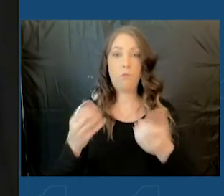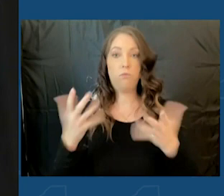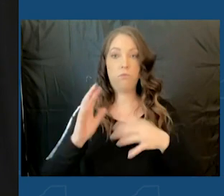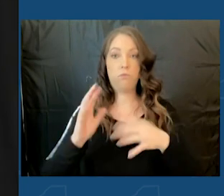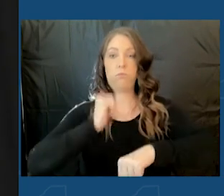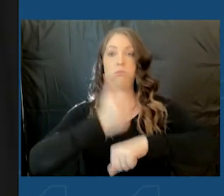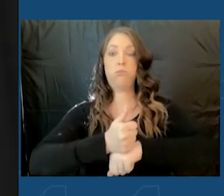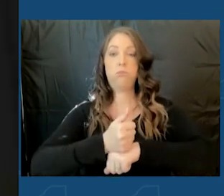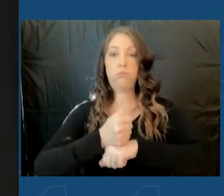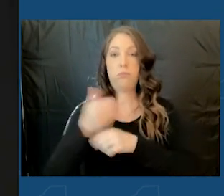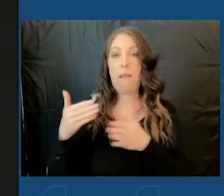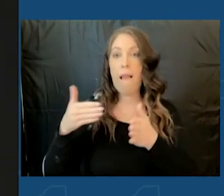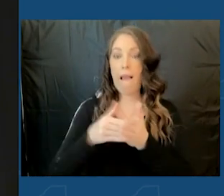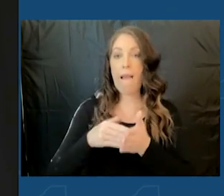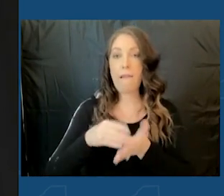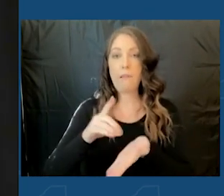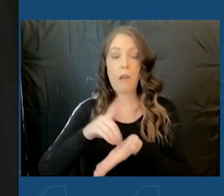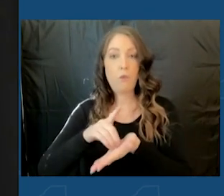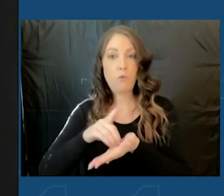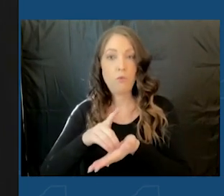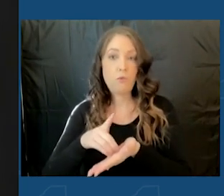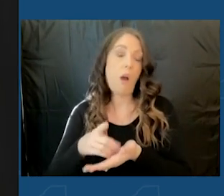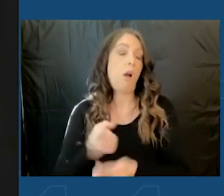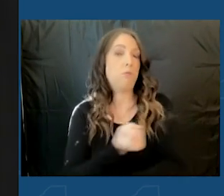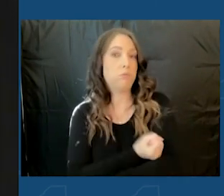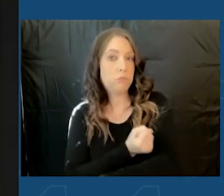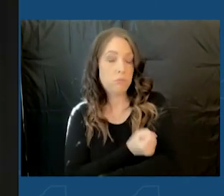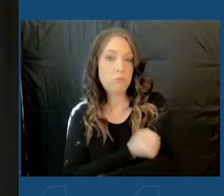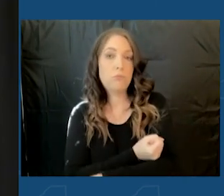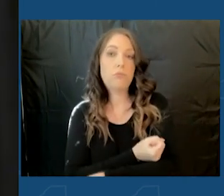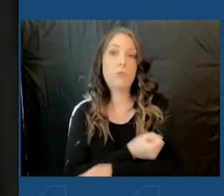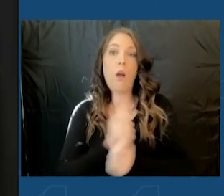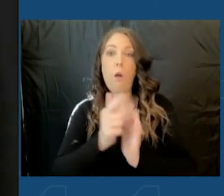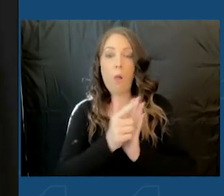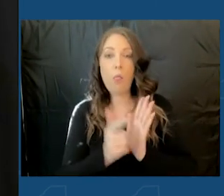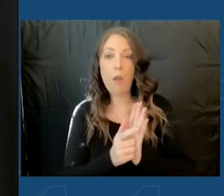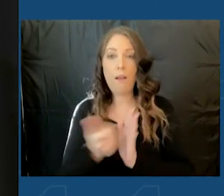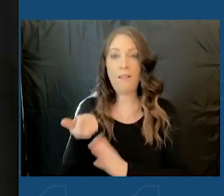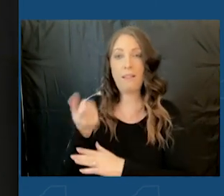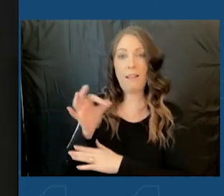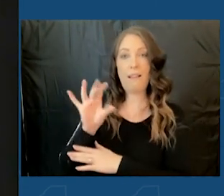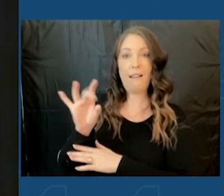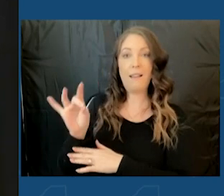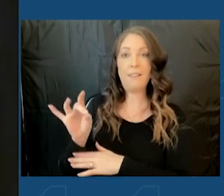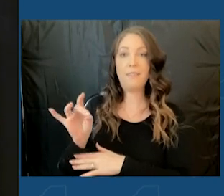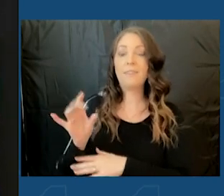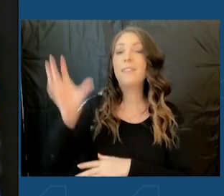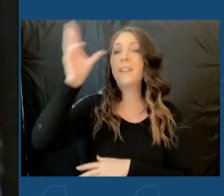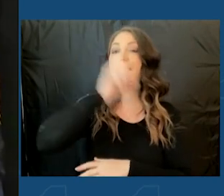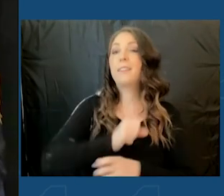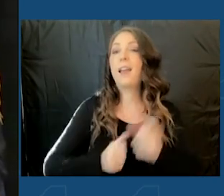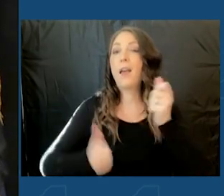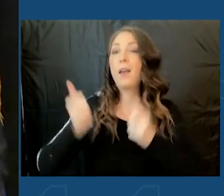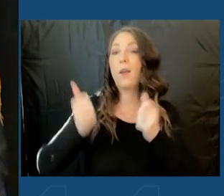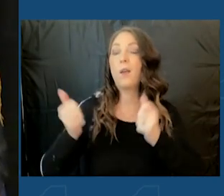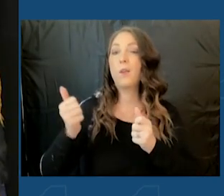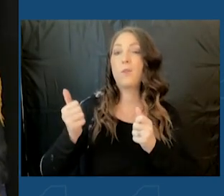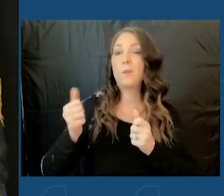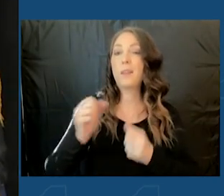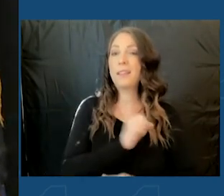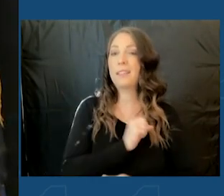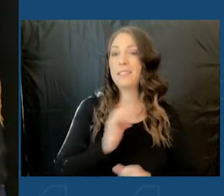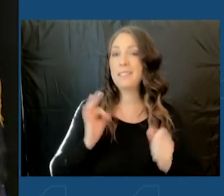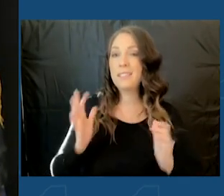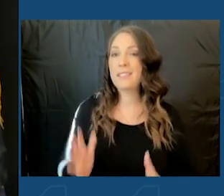anti-drug legislation of 1988. And guess what young staffer working for Senator Moynihan helped write those laws? So this is a